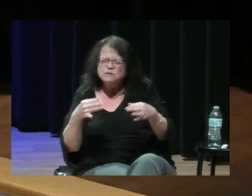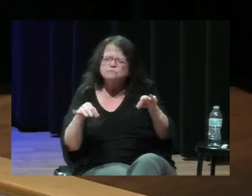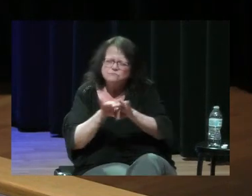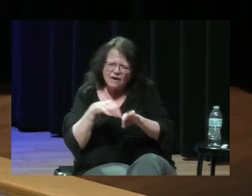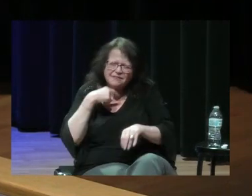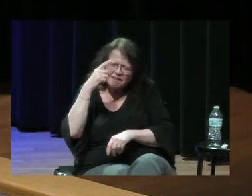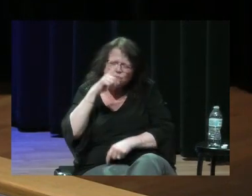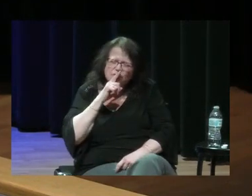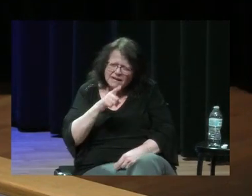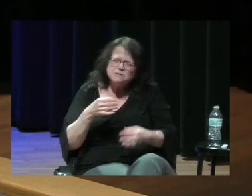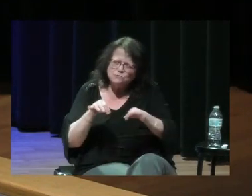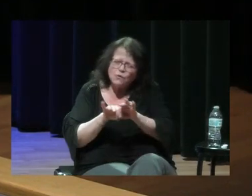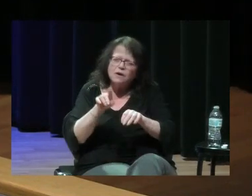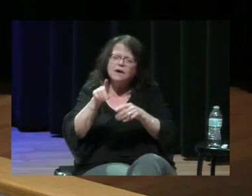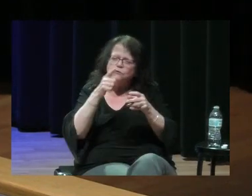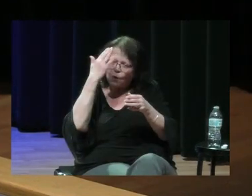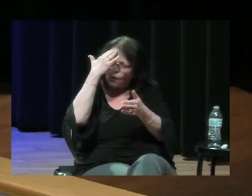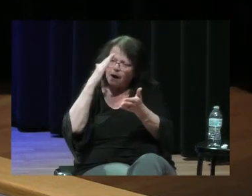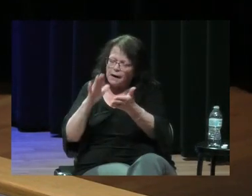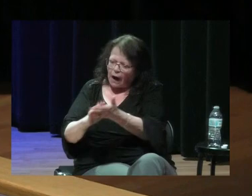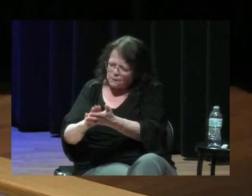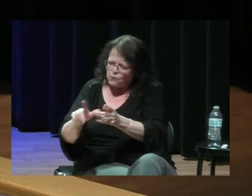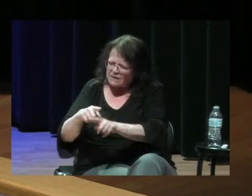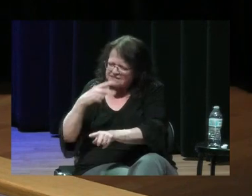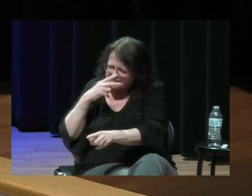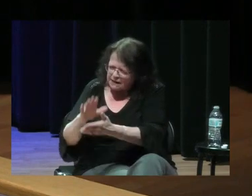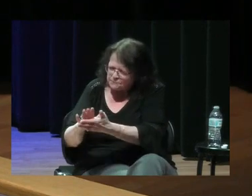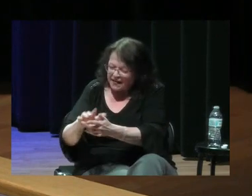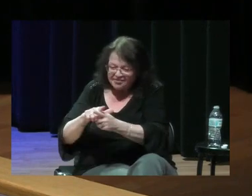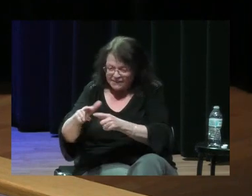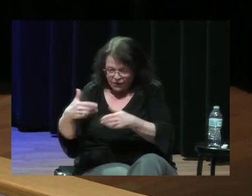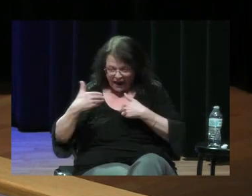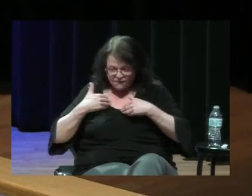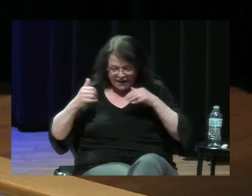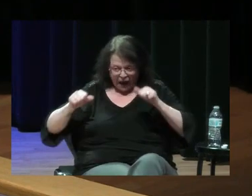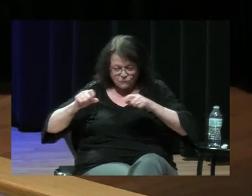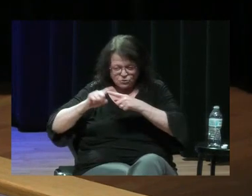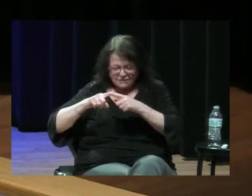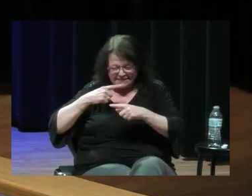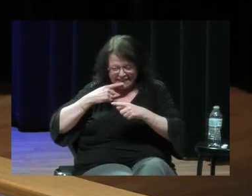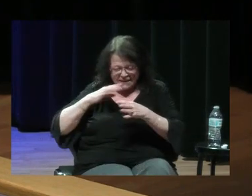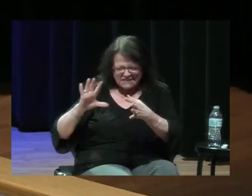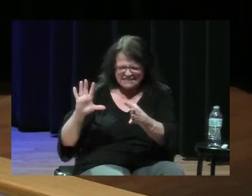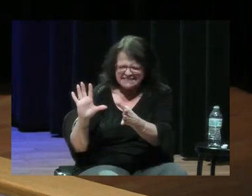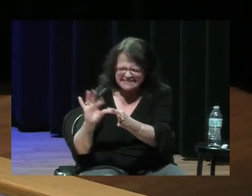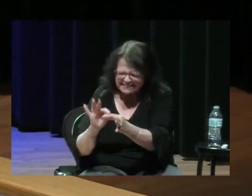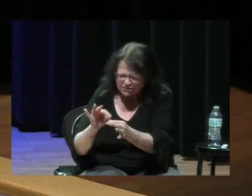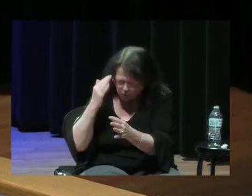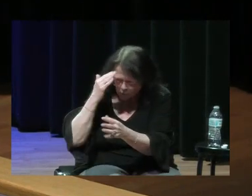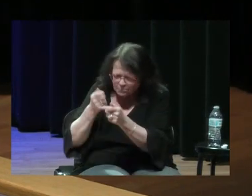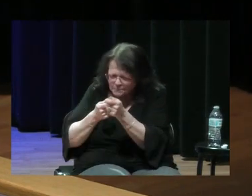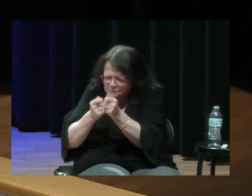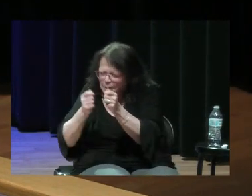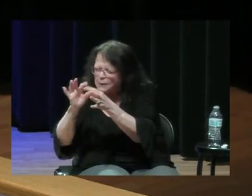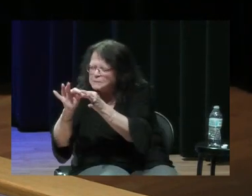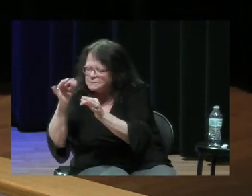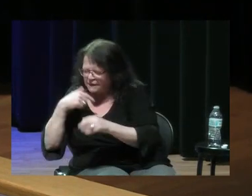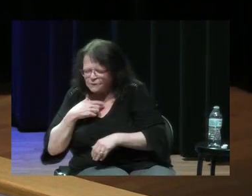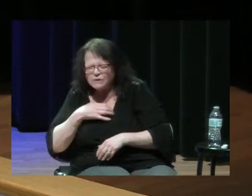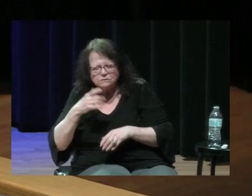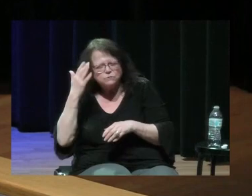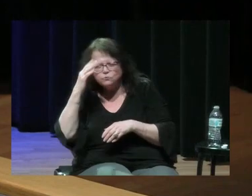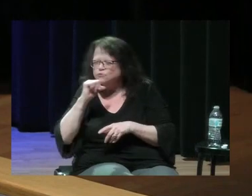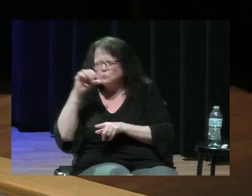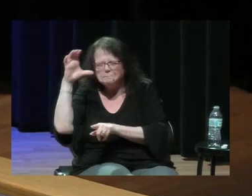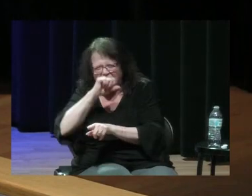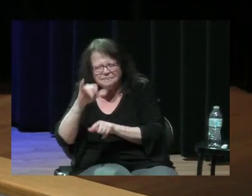so I think complimenting when you see the compliments and then never missing an opportunity to go like, I wish you would do more on this. But I think